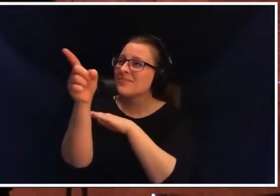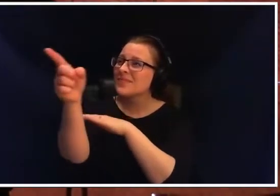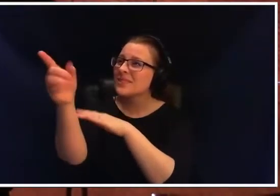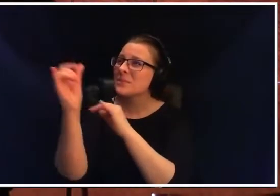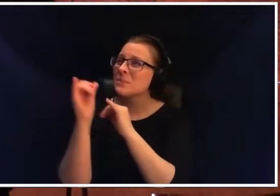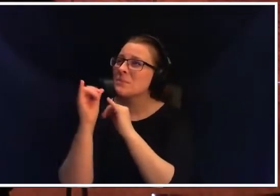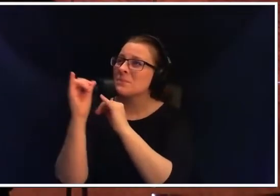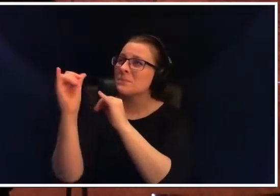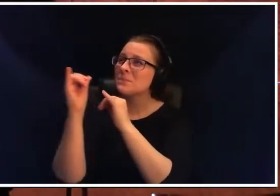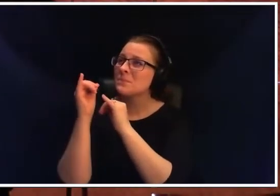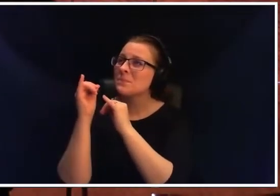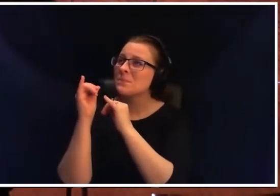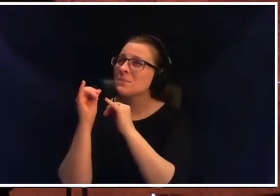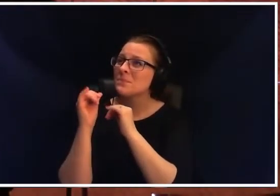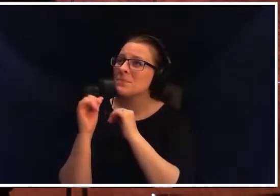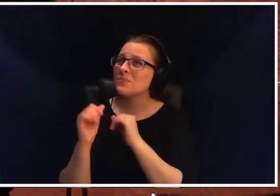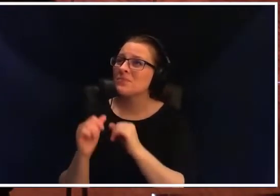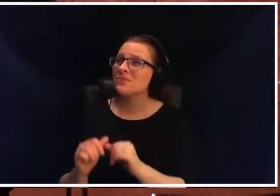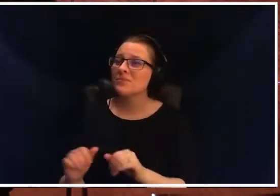I?